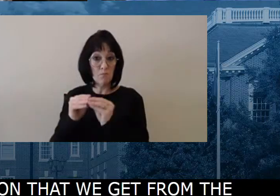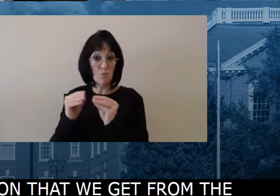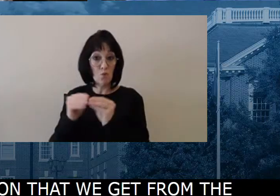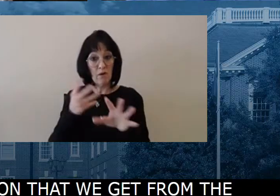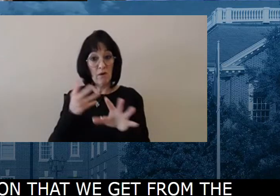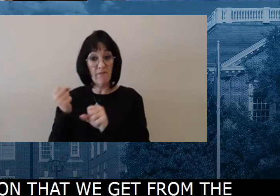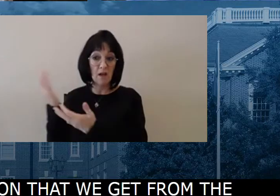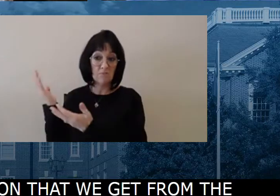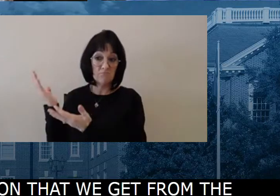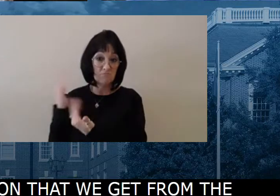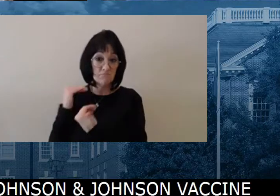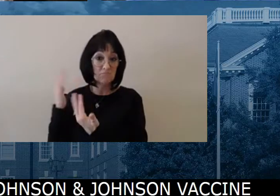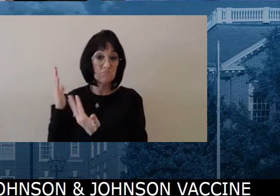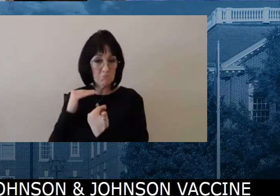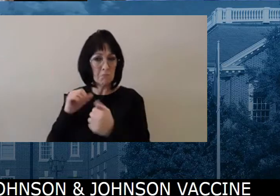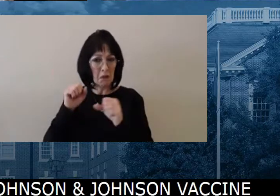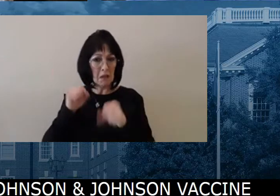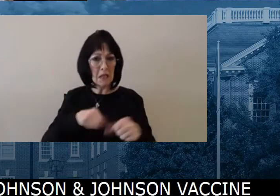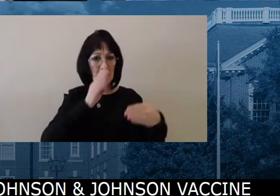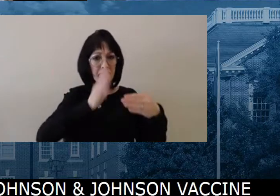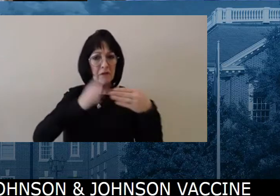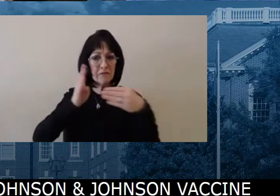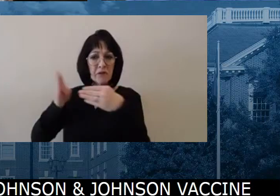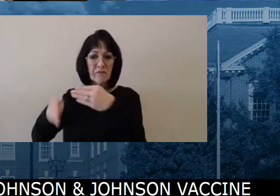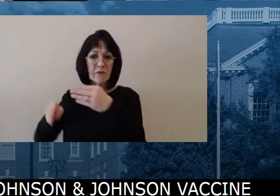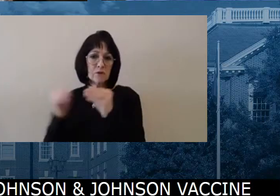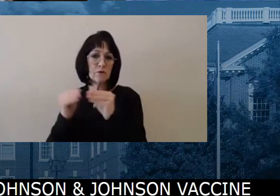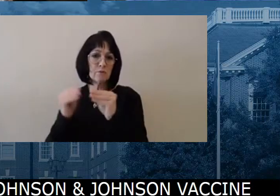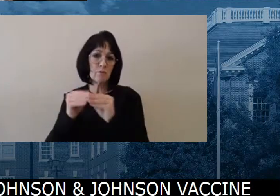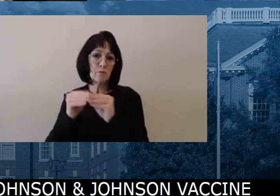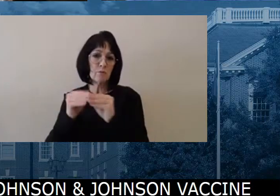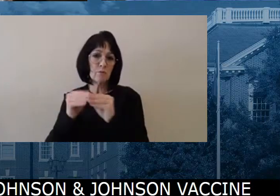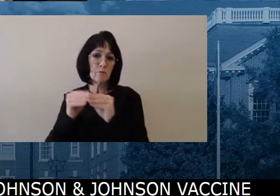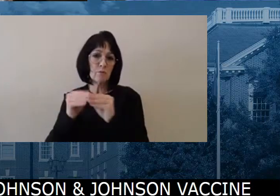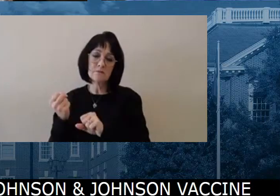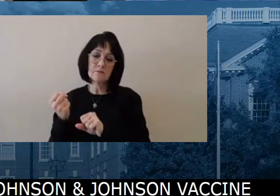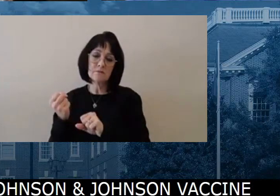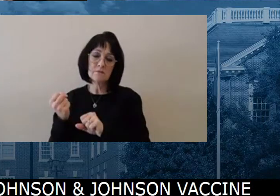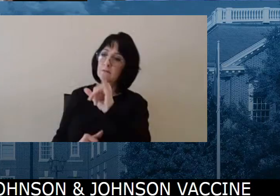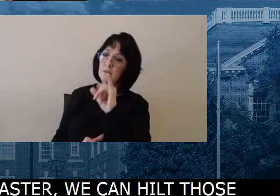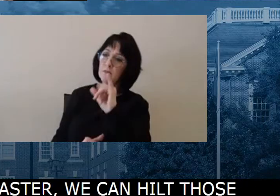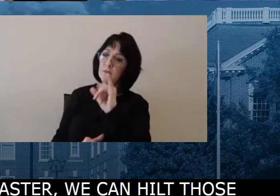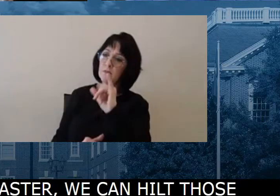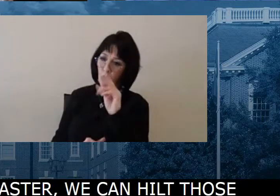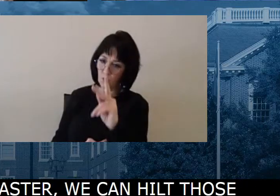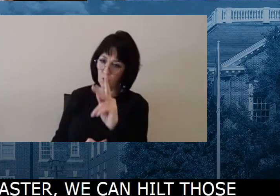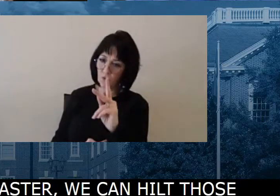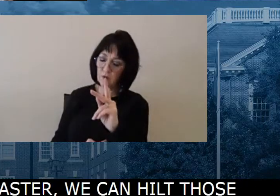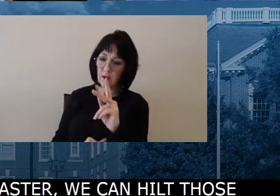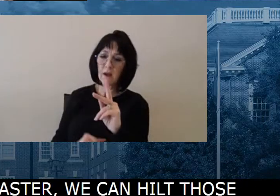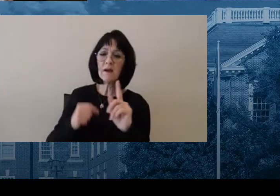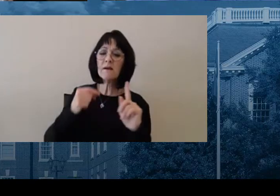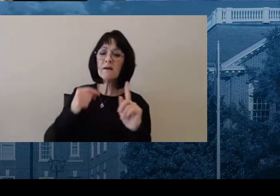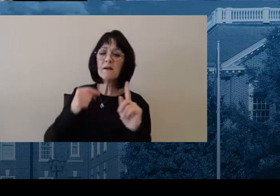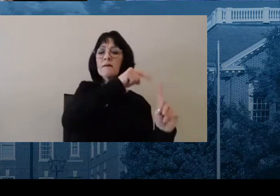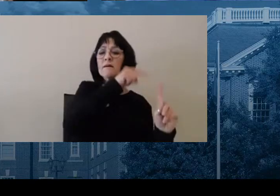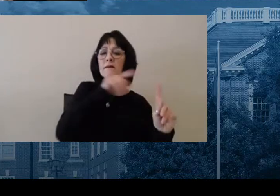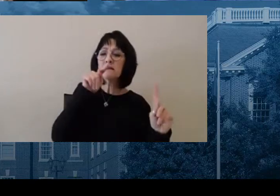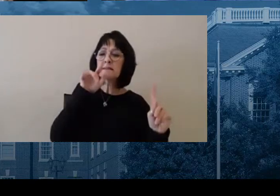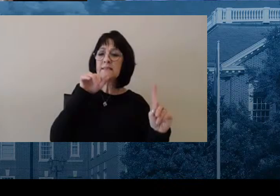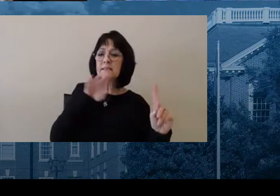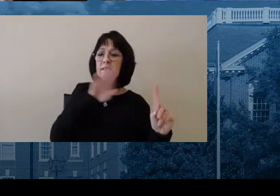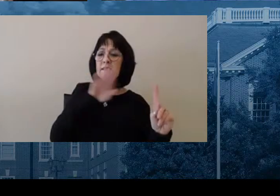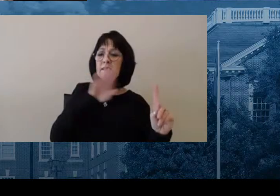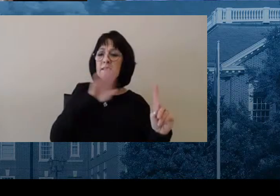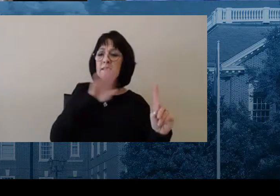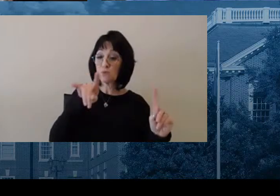faster. Okay, and this is building off of Tim's question, but when the crisis first